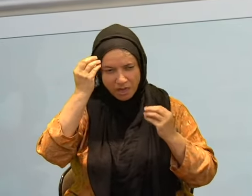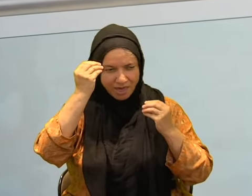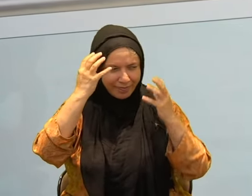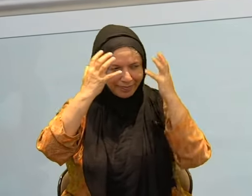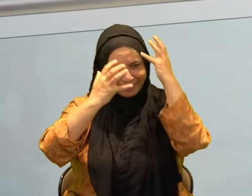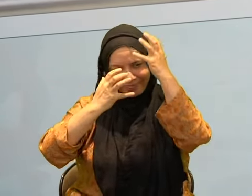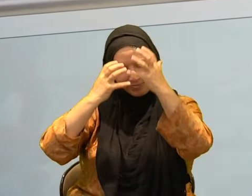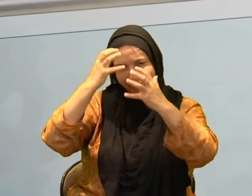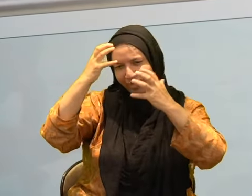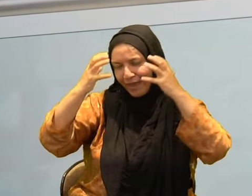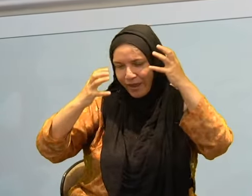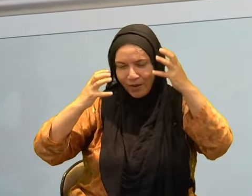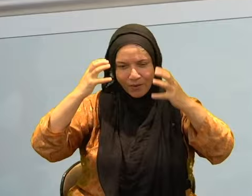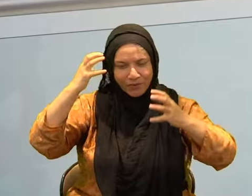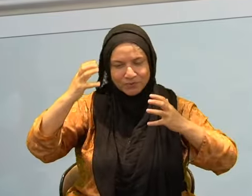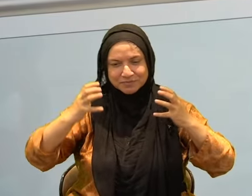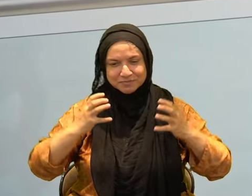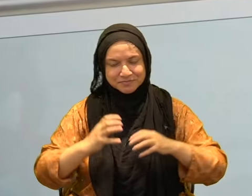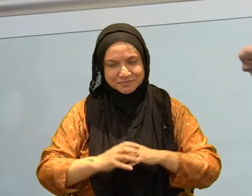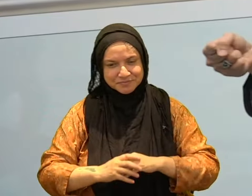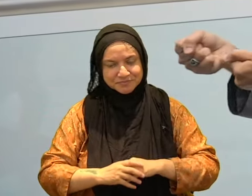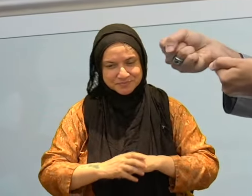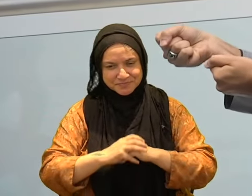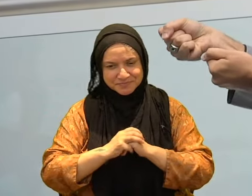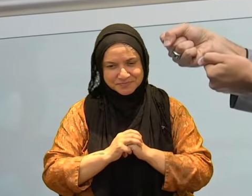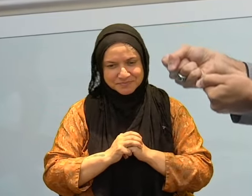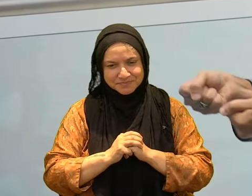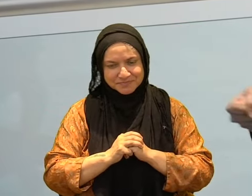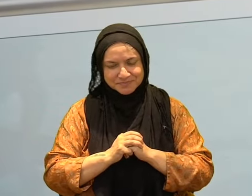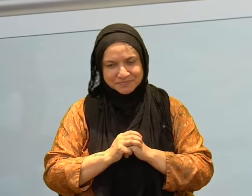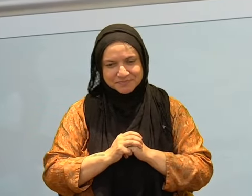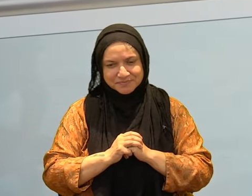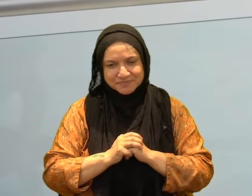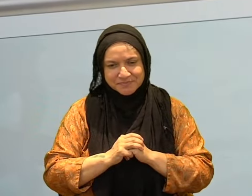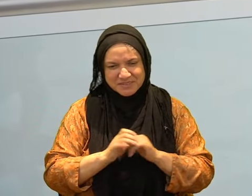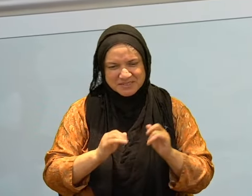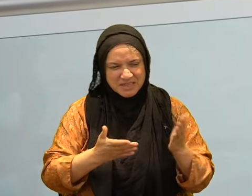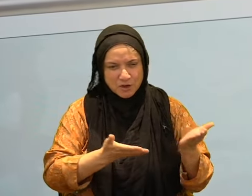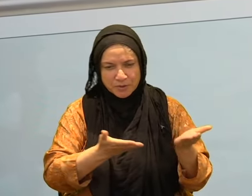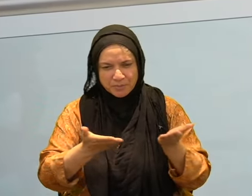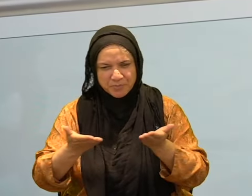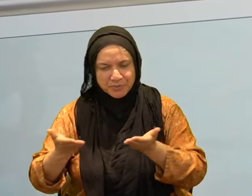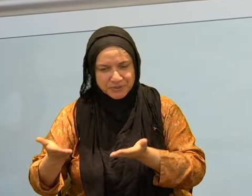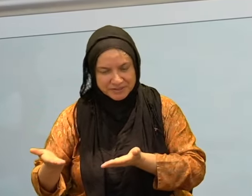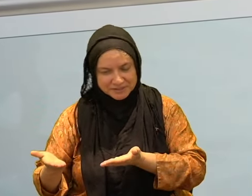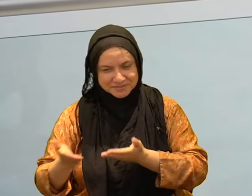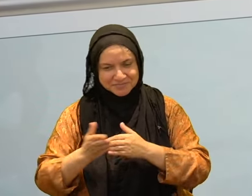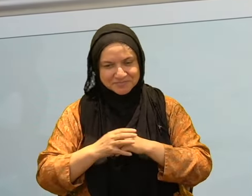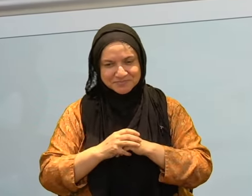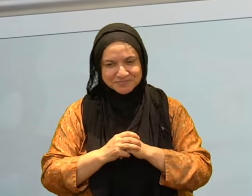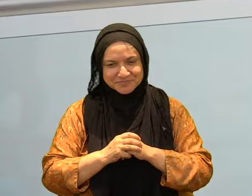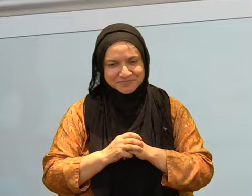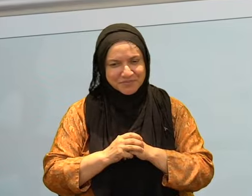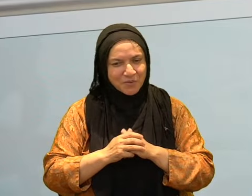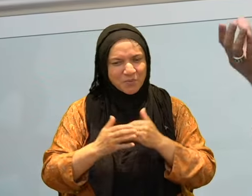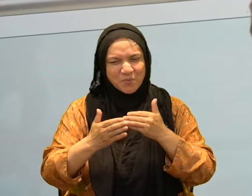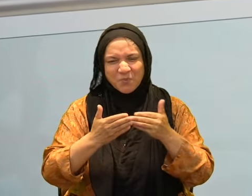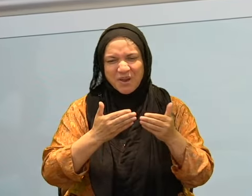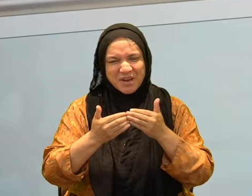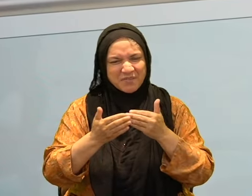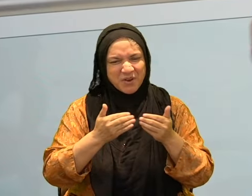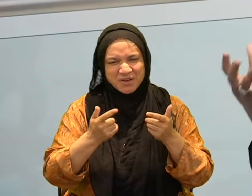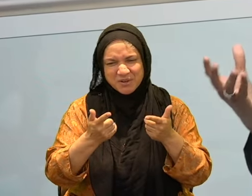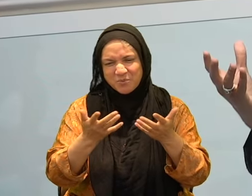influence. He takes you by your reins and takes you wherever he wants. So when you come back to your senses, you would have